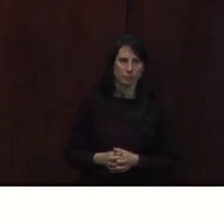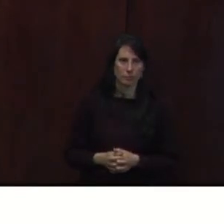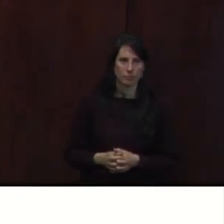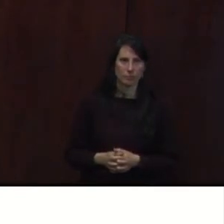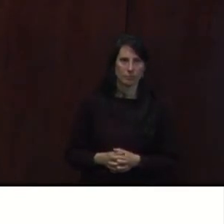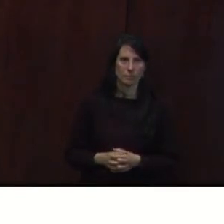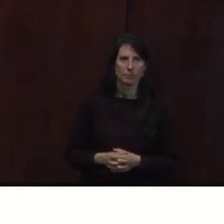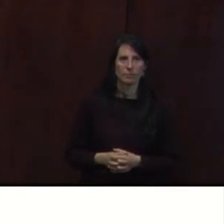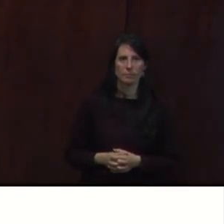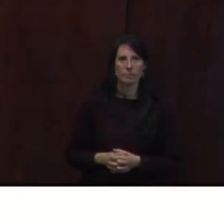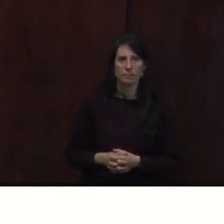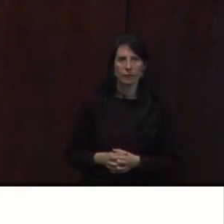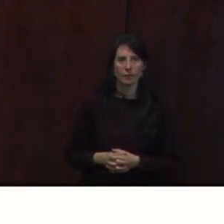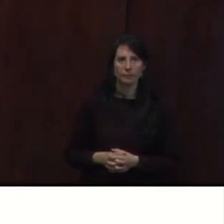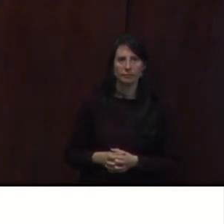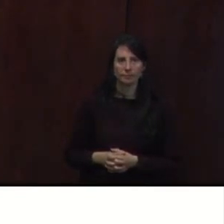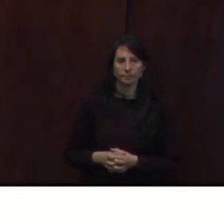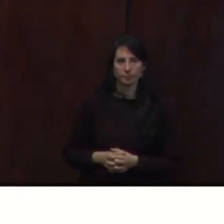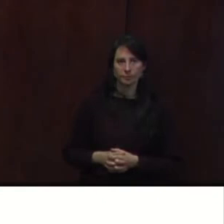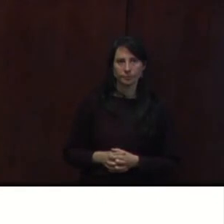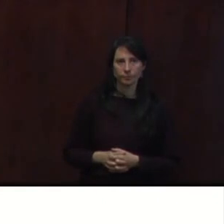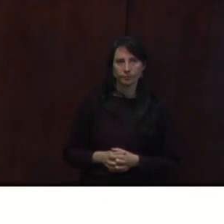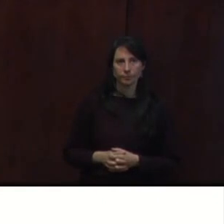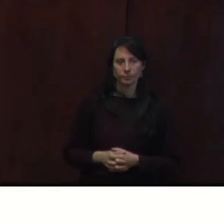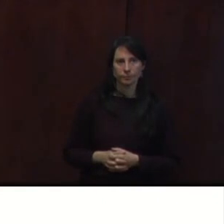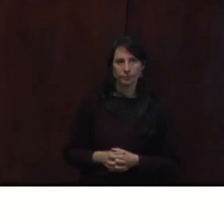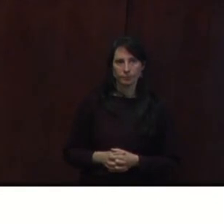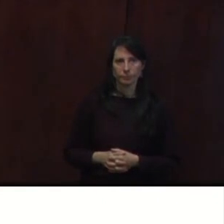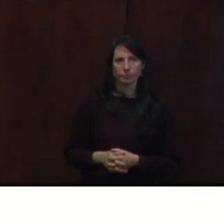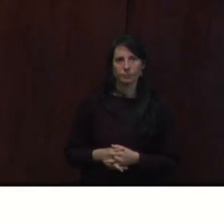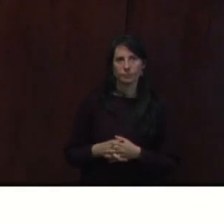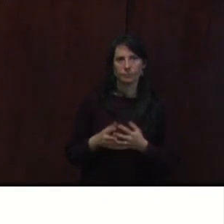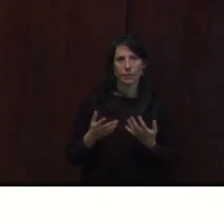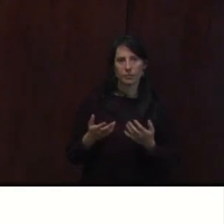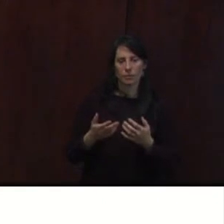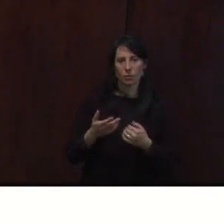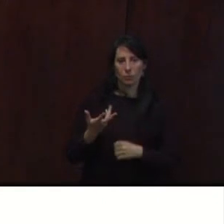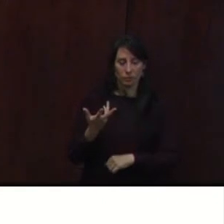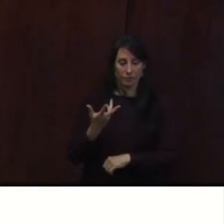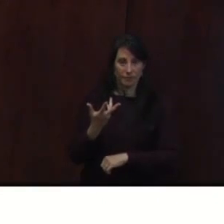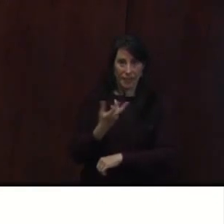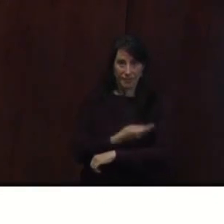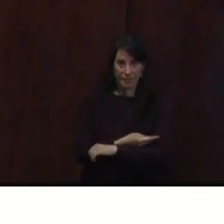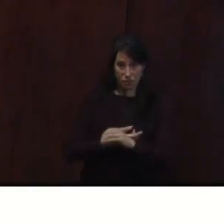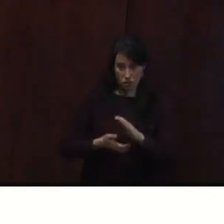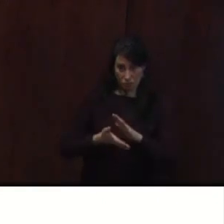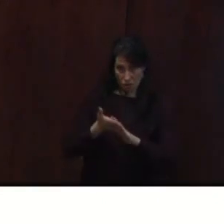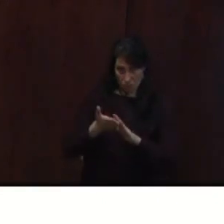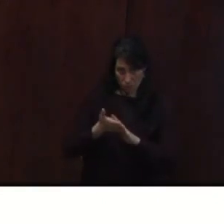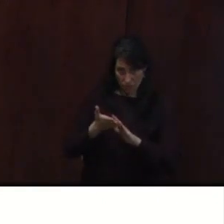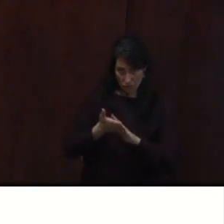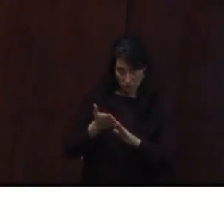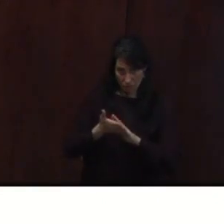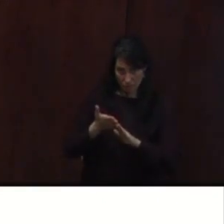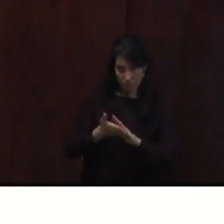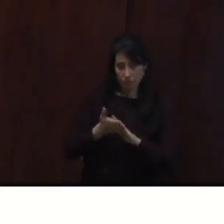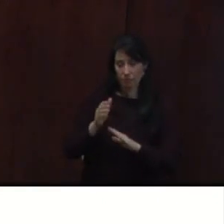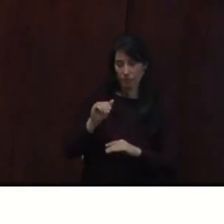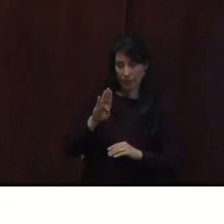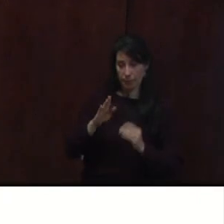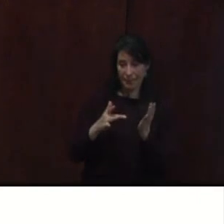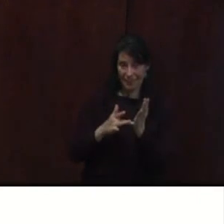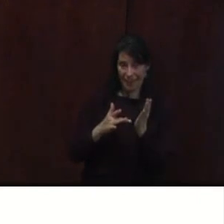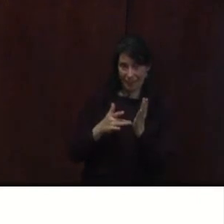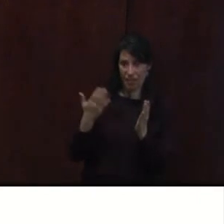So our expansion of vaccine operations, as of Monday, our fixed site AB Tech increased our throughput